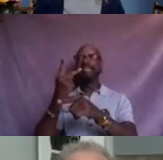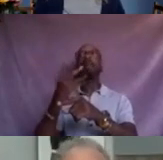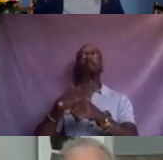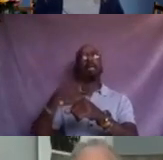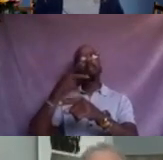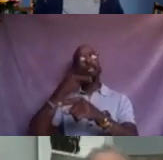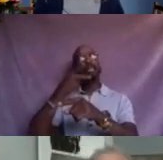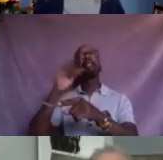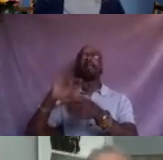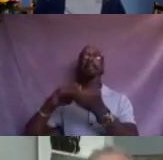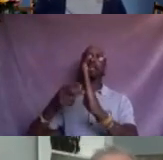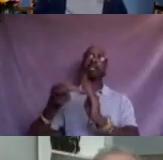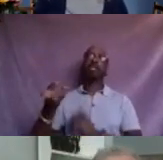on.